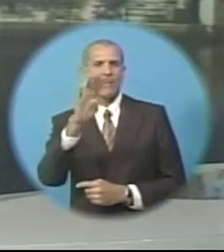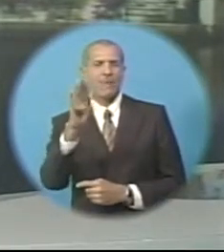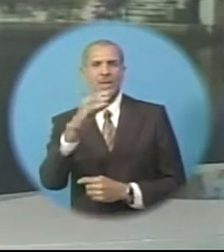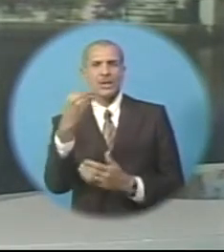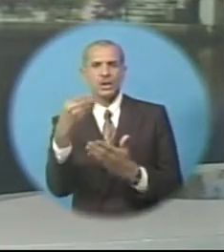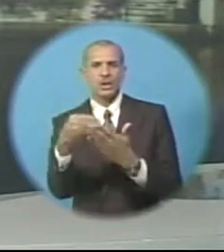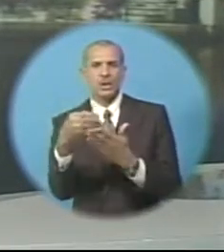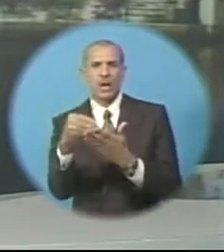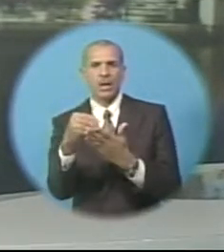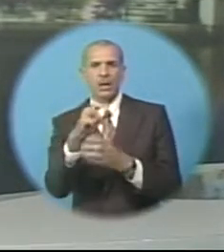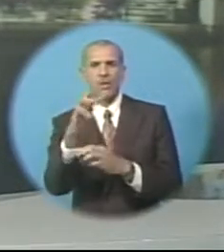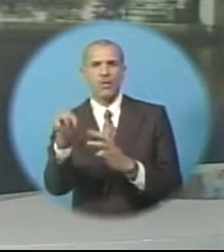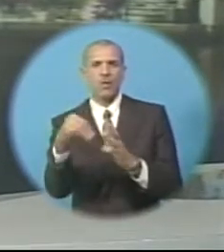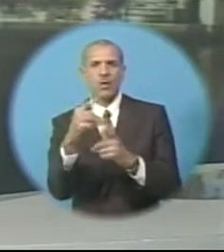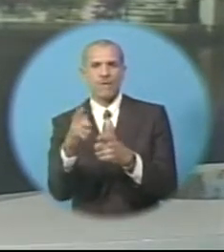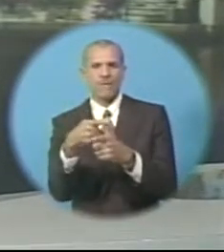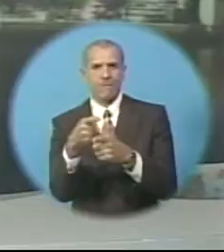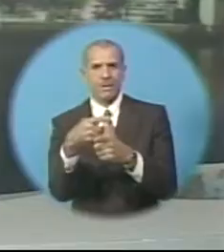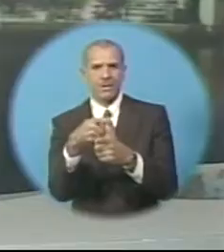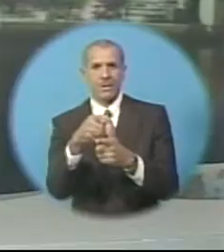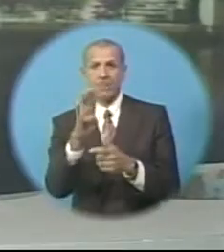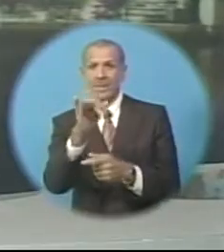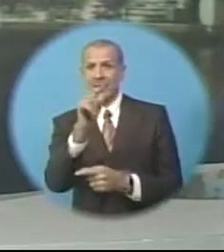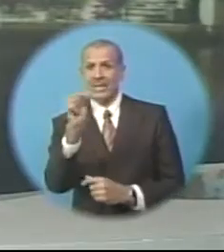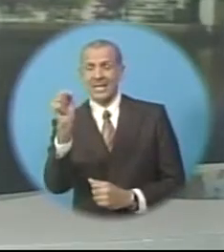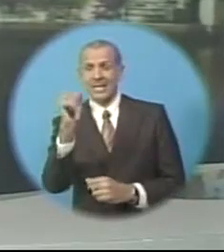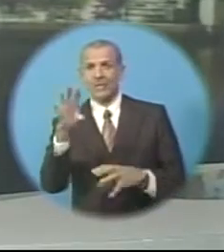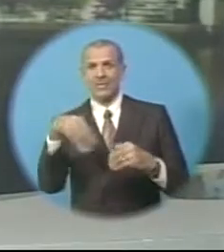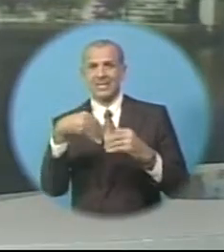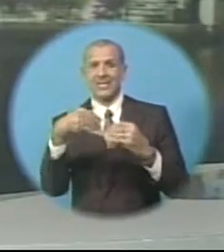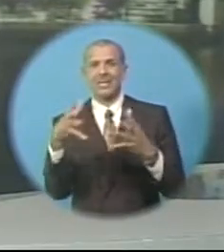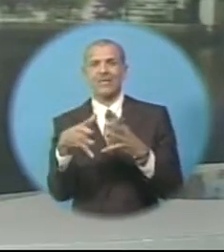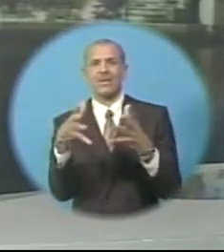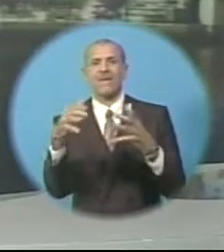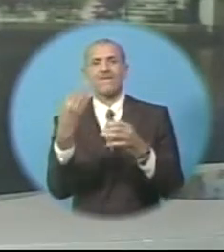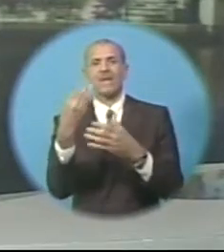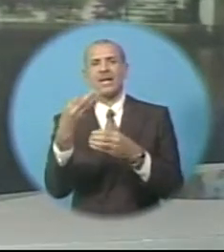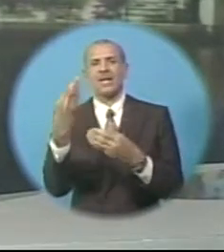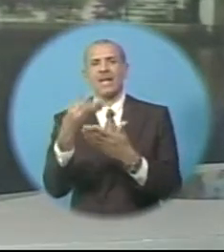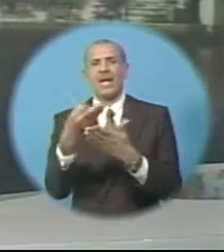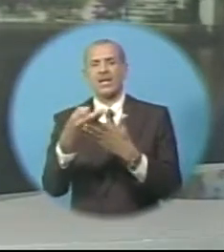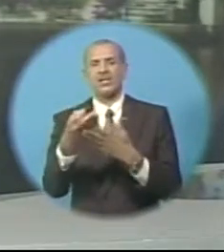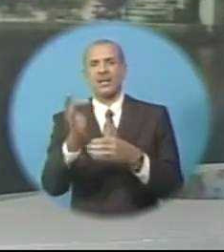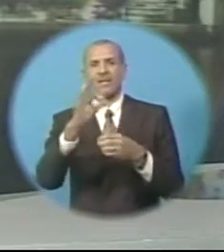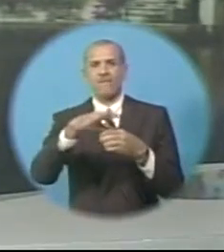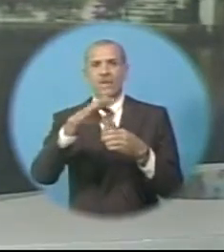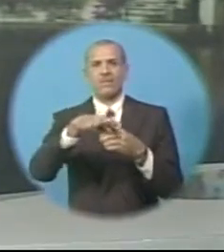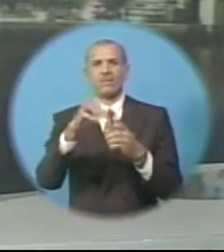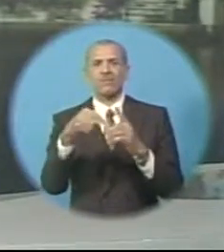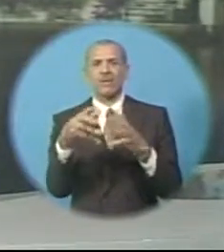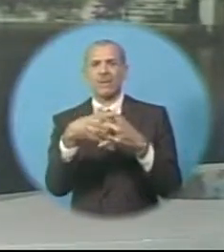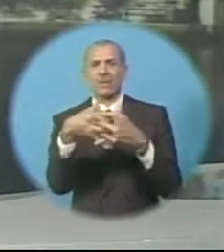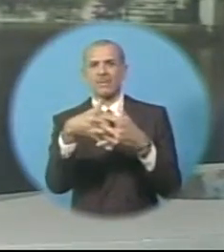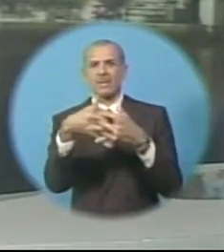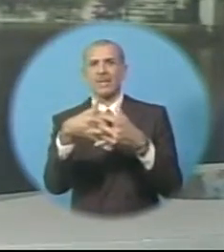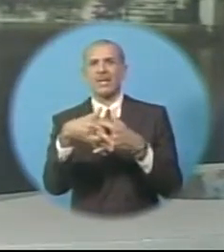dollar, a world first. BIT has since received significant financial investment from United States retail